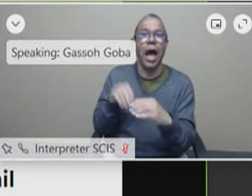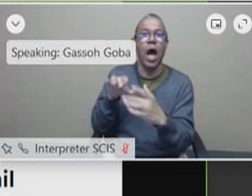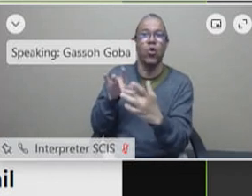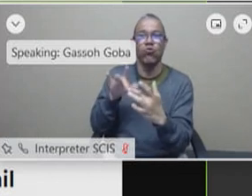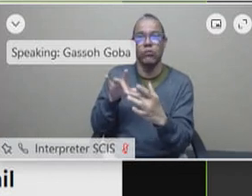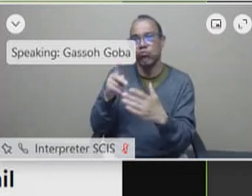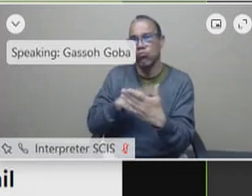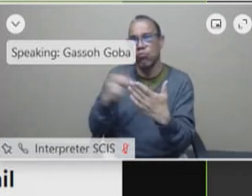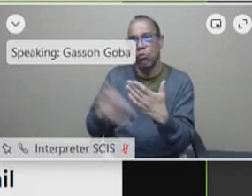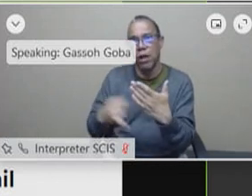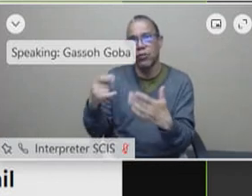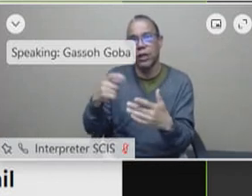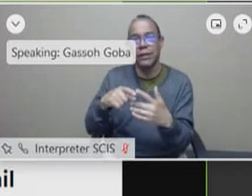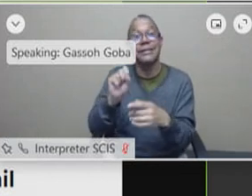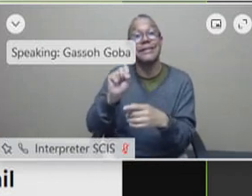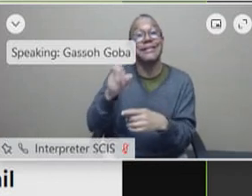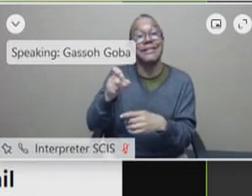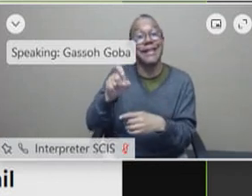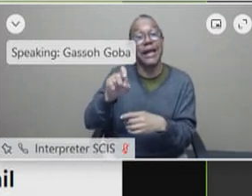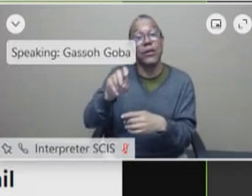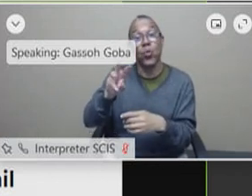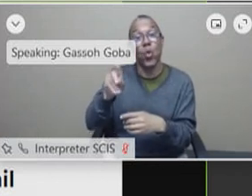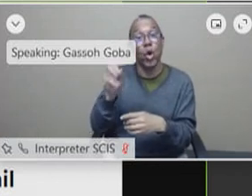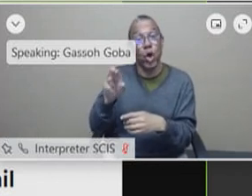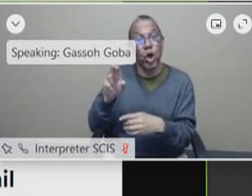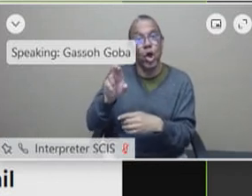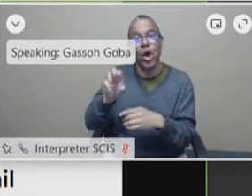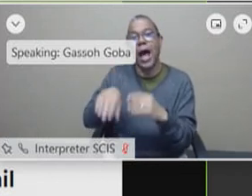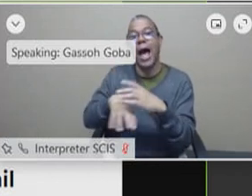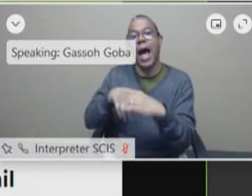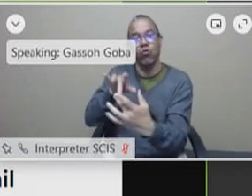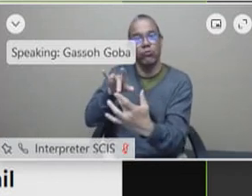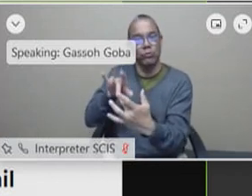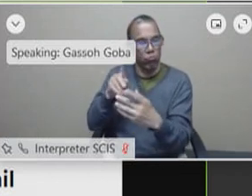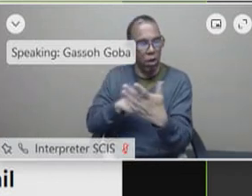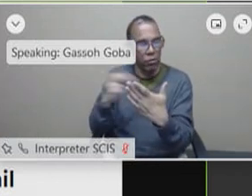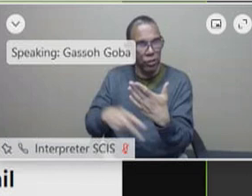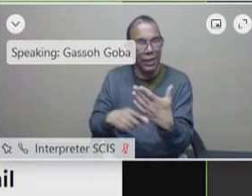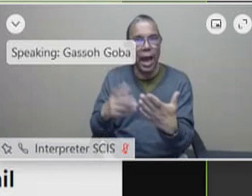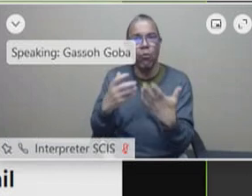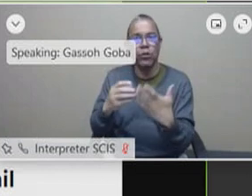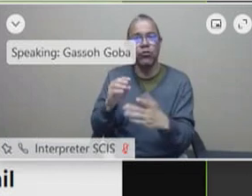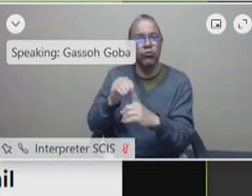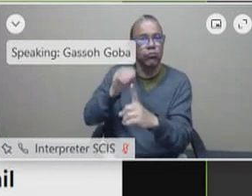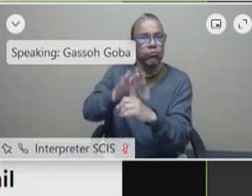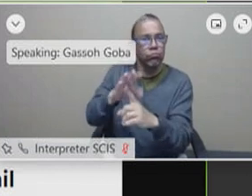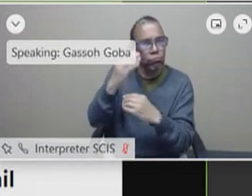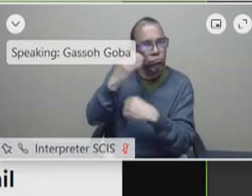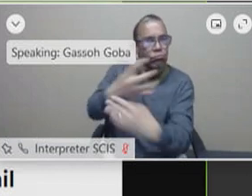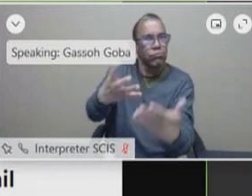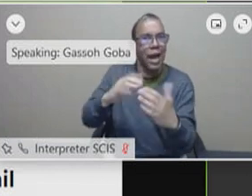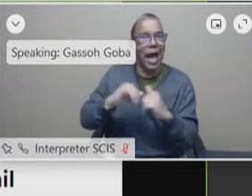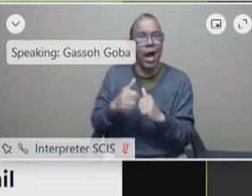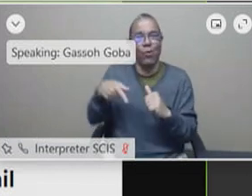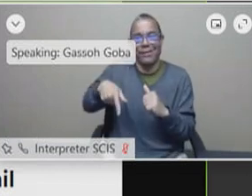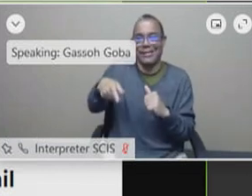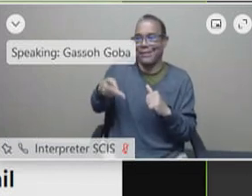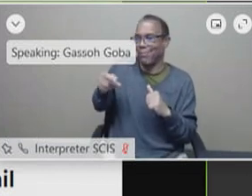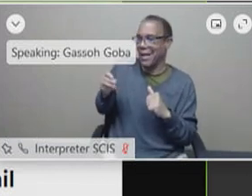I just want to lift up all of the concerns that everyone else has raised about how this pandemic is going to